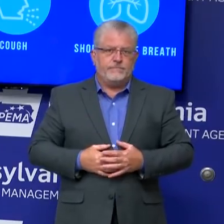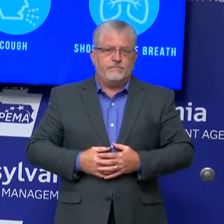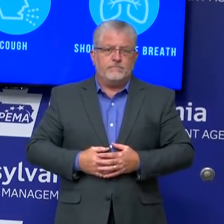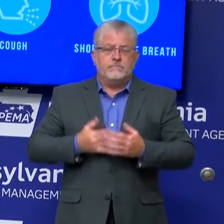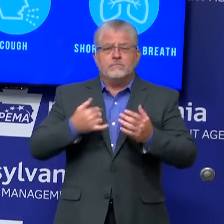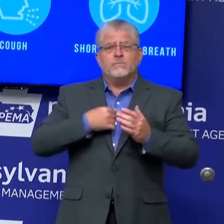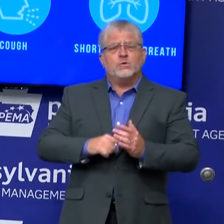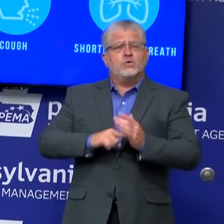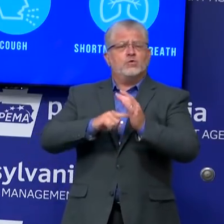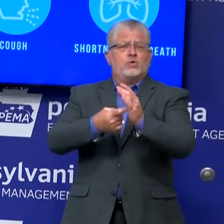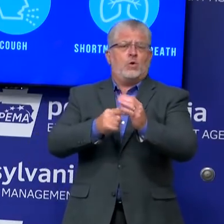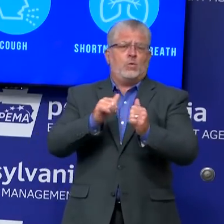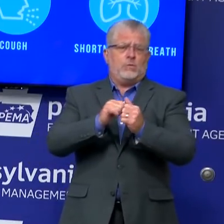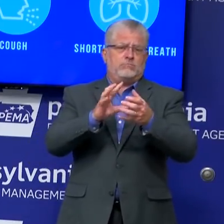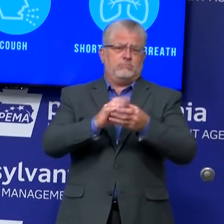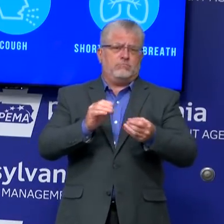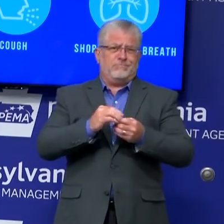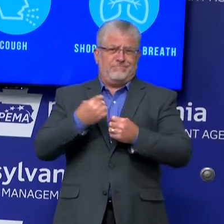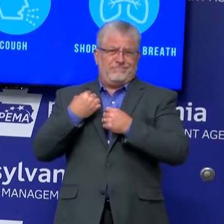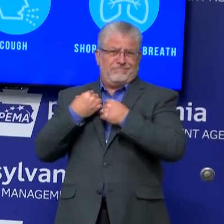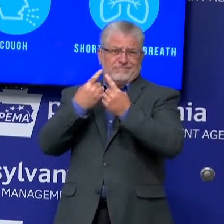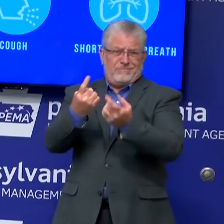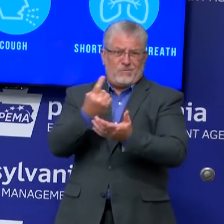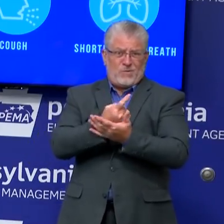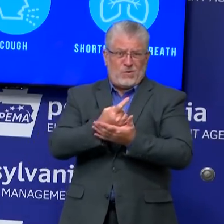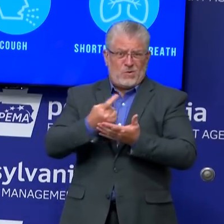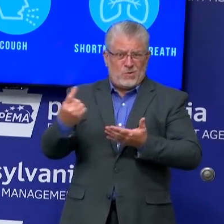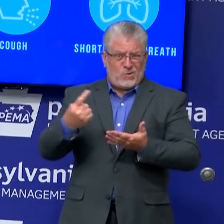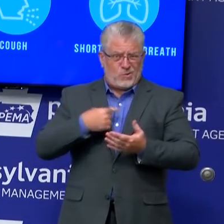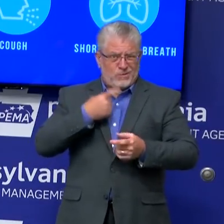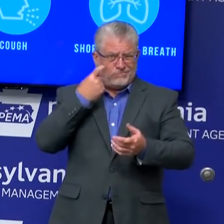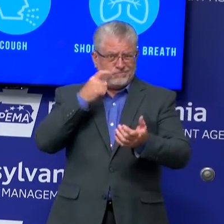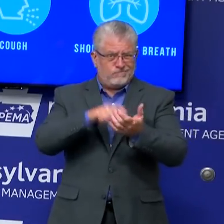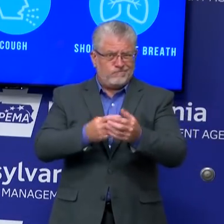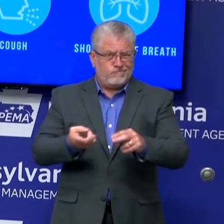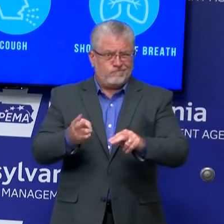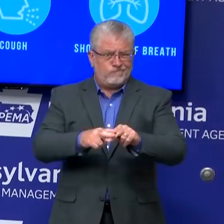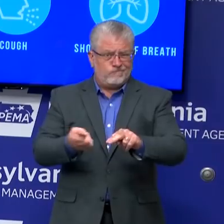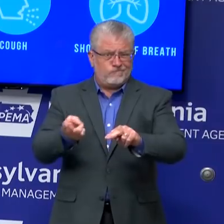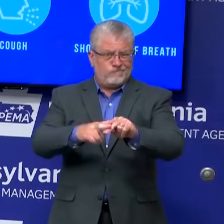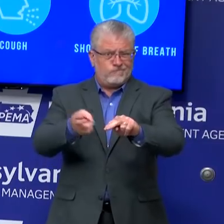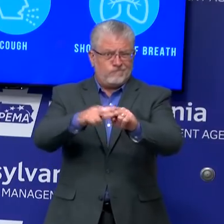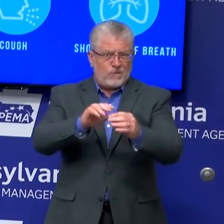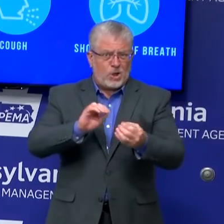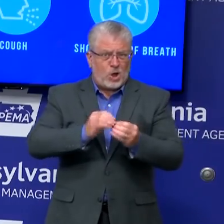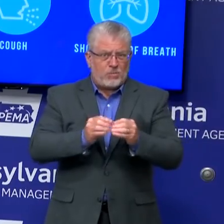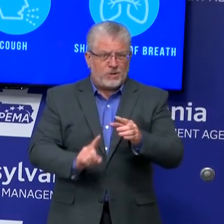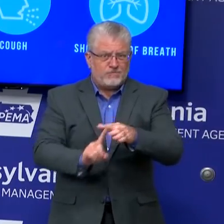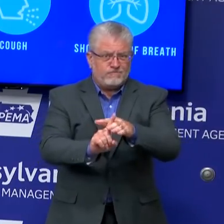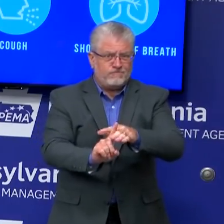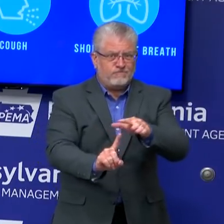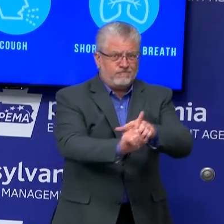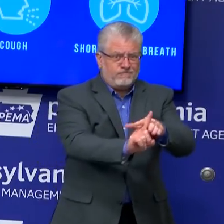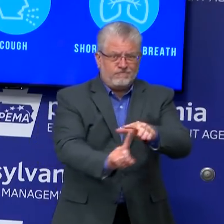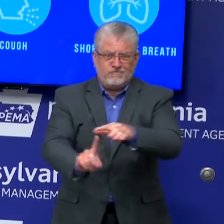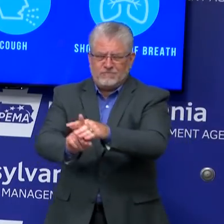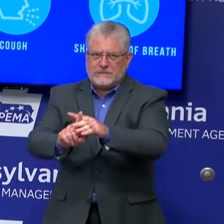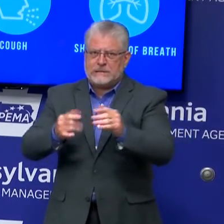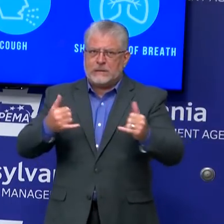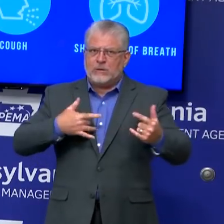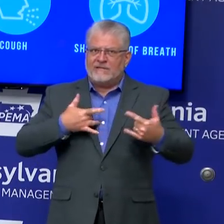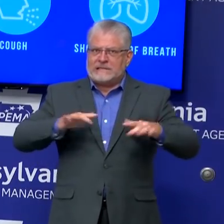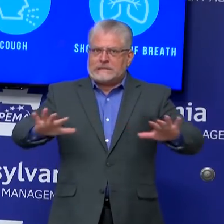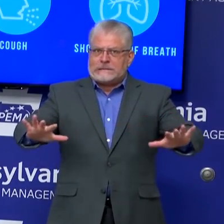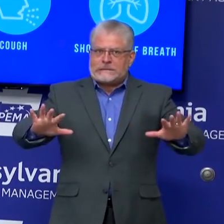have seen an unsettling climb in new COVID-19 cases throughout Pennsylvania. During